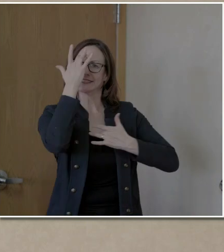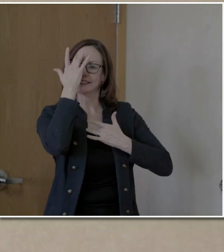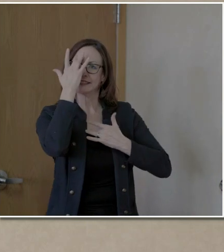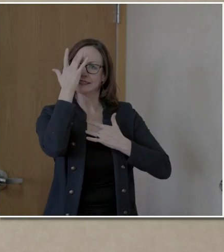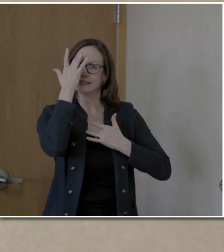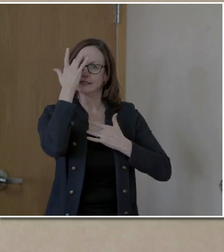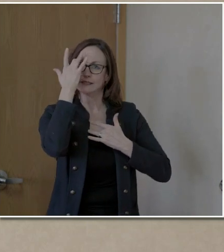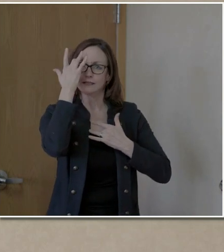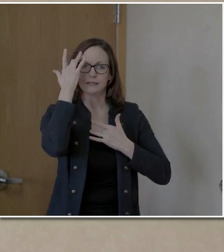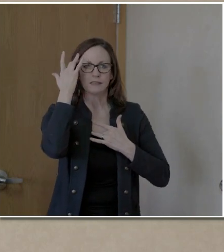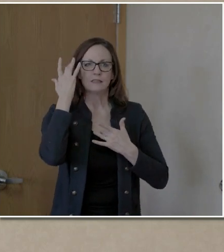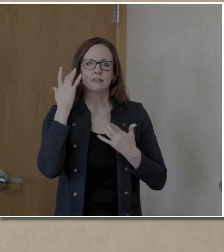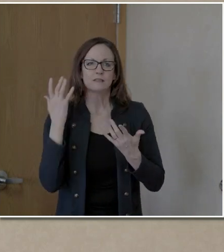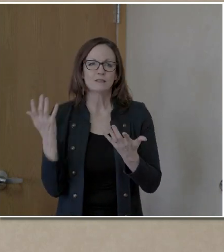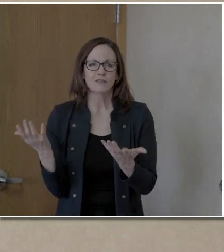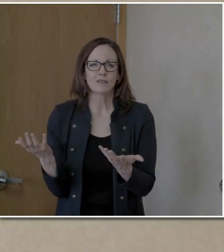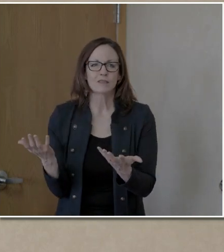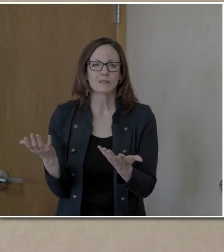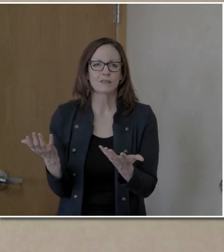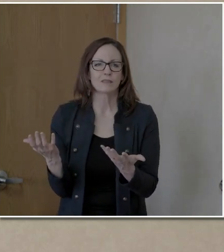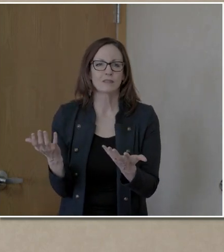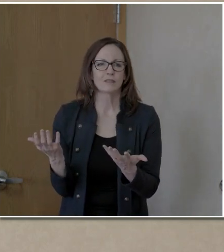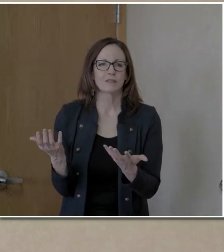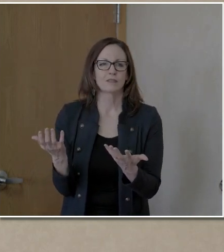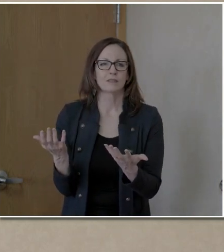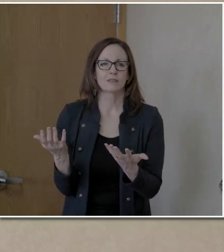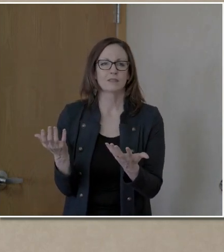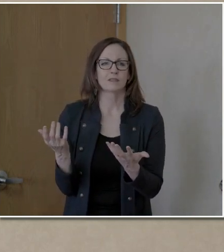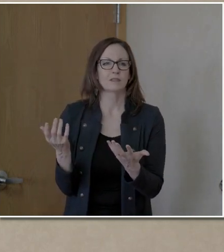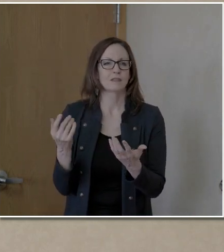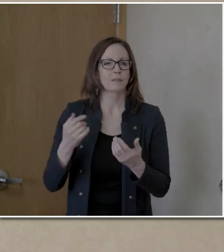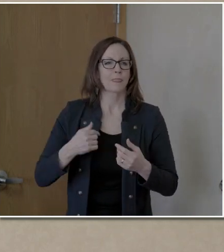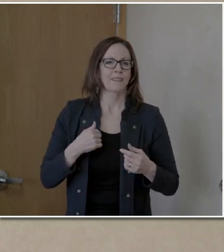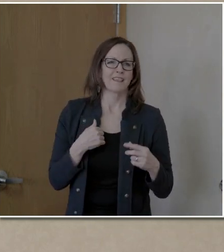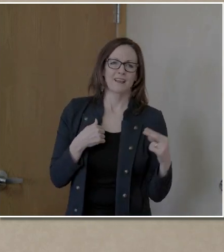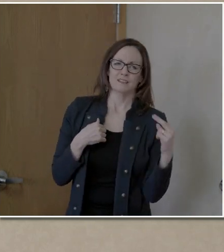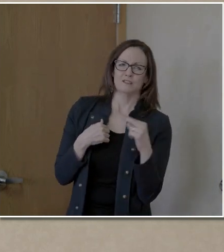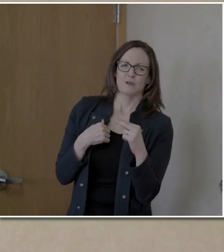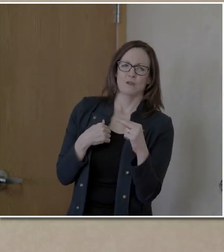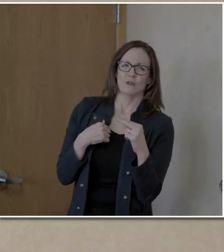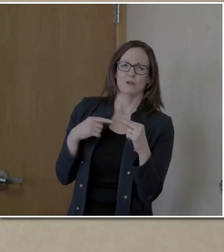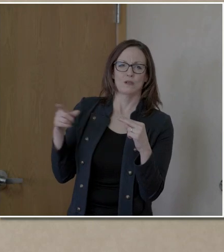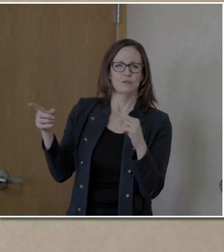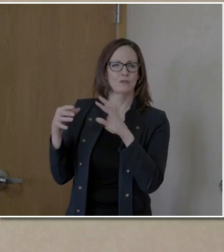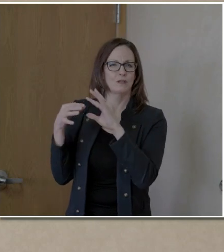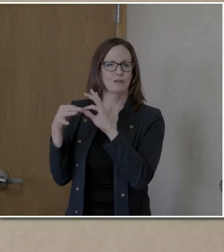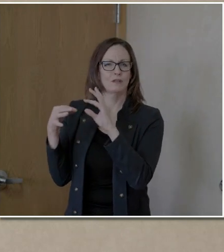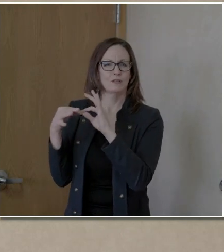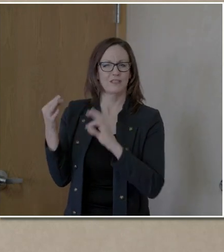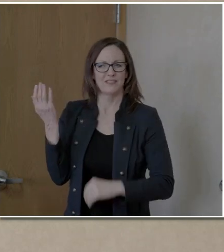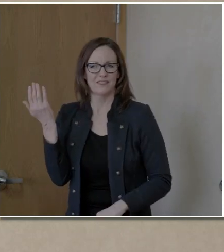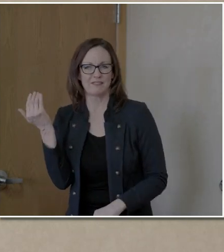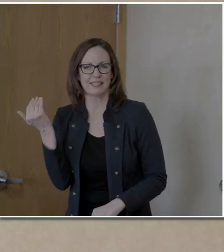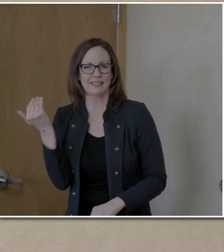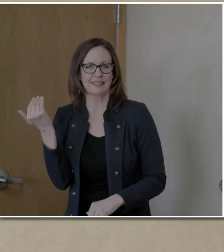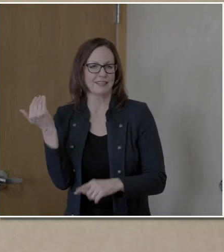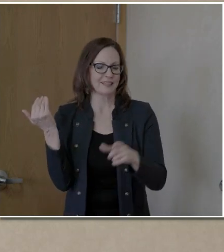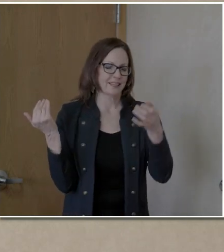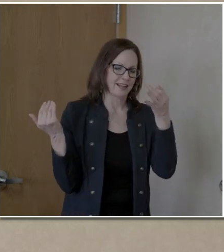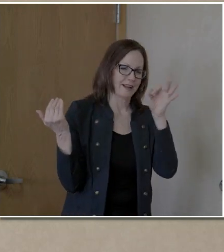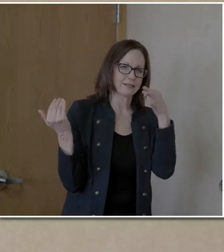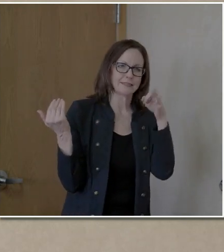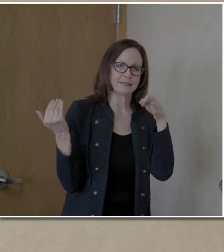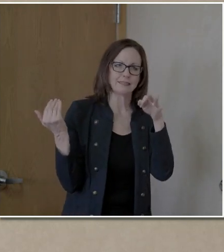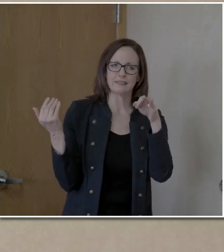window of learning how many people may or may not have been infected by voting on April